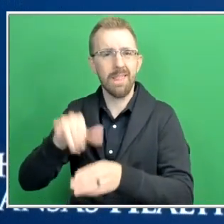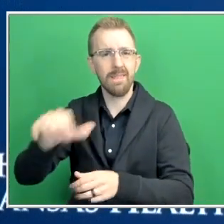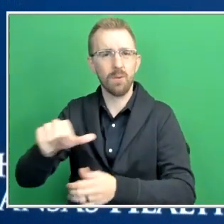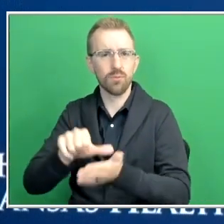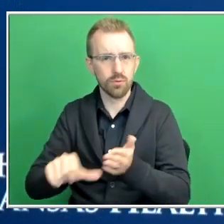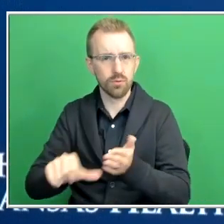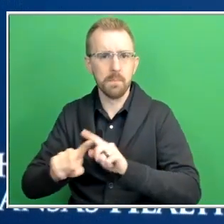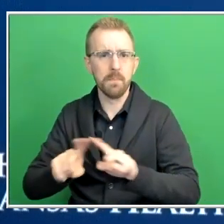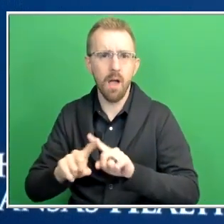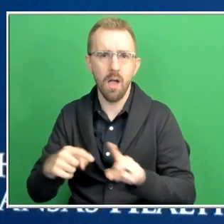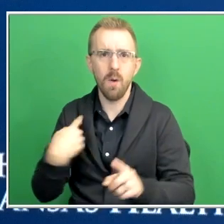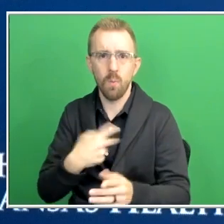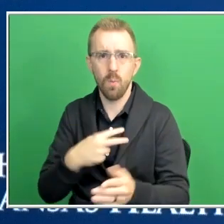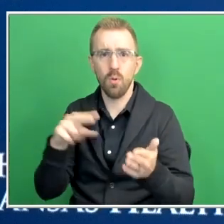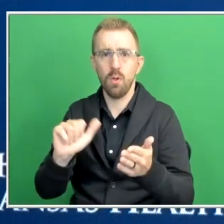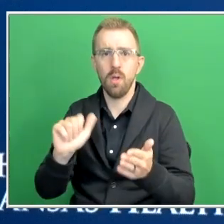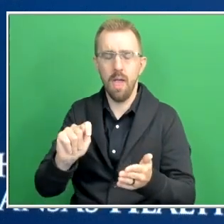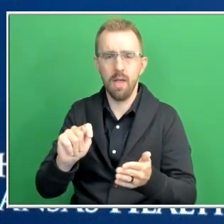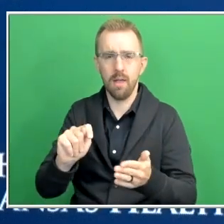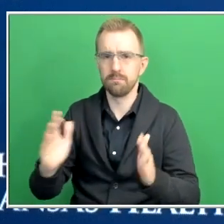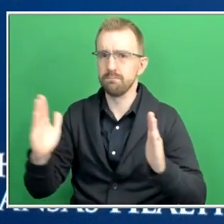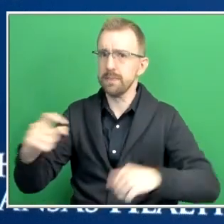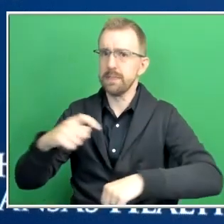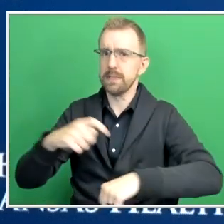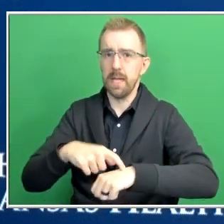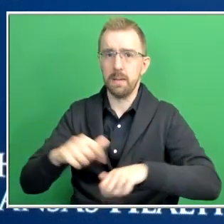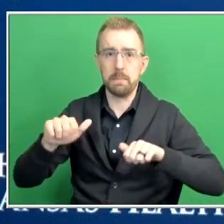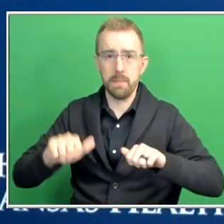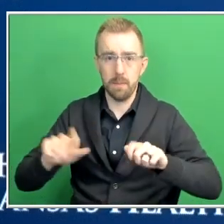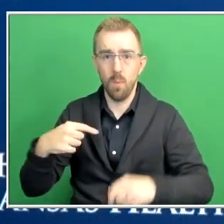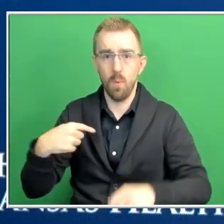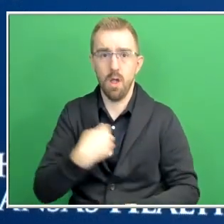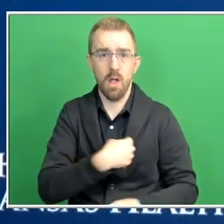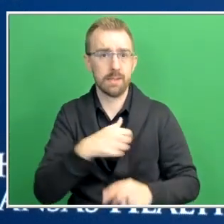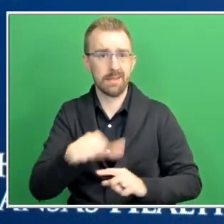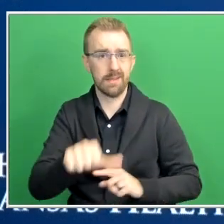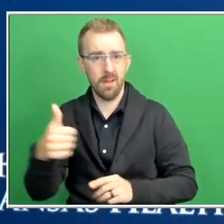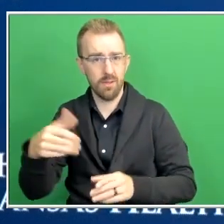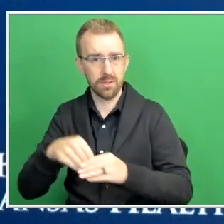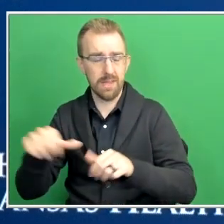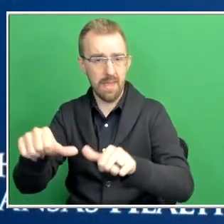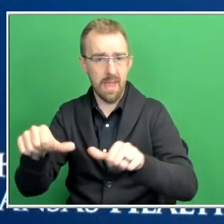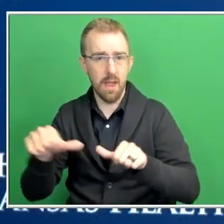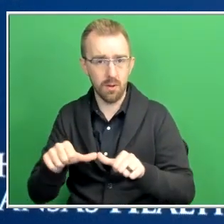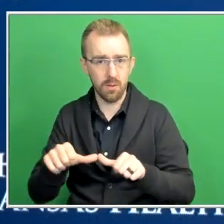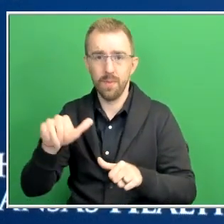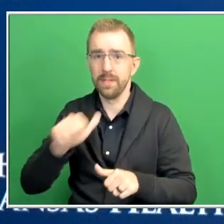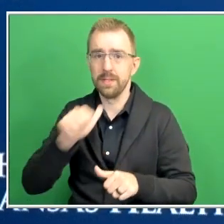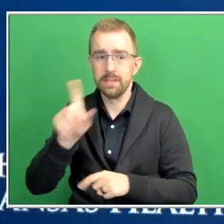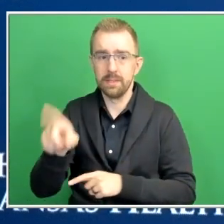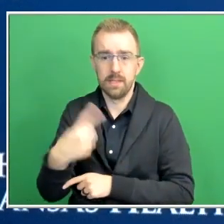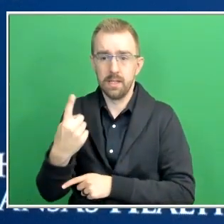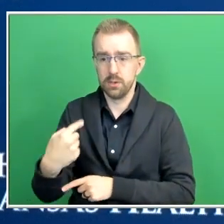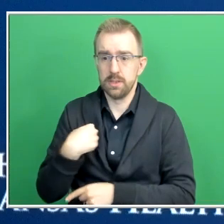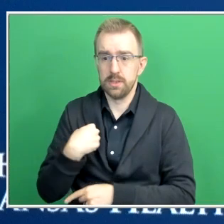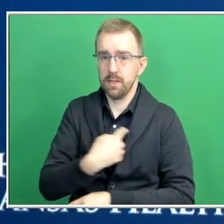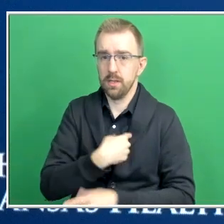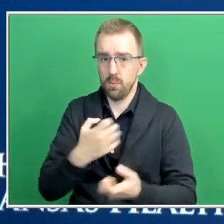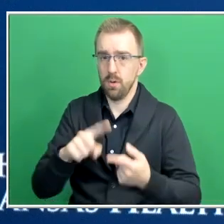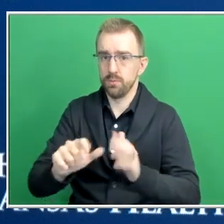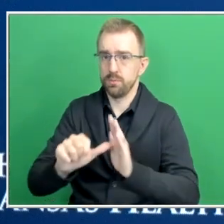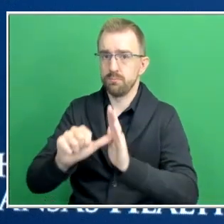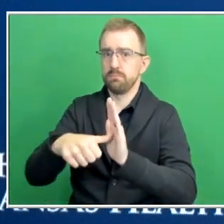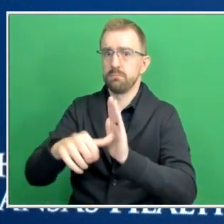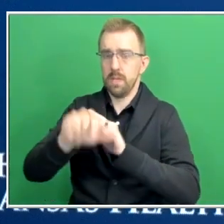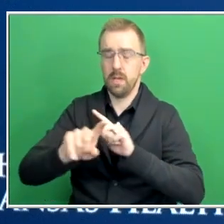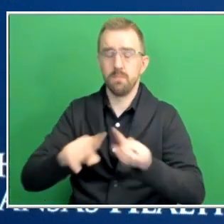we're looking at, and there may come a time where us and others in the metro area, so this is not just us, and I want to underscore that, but that us and others